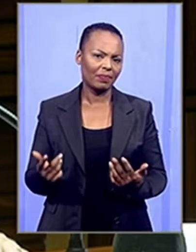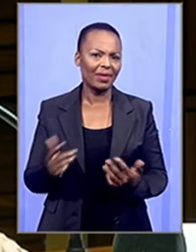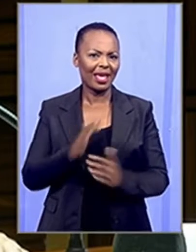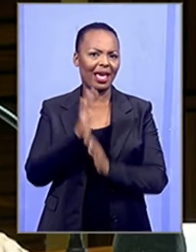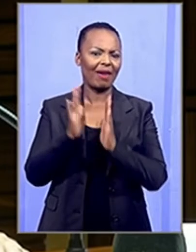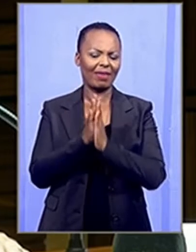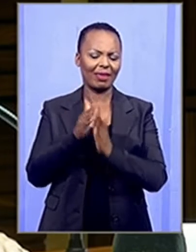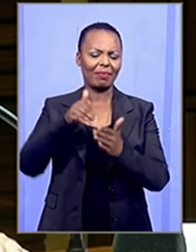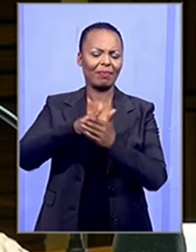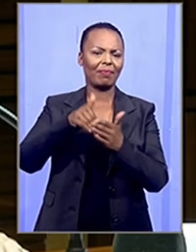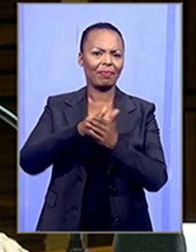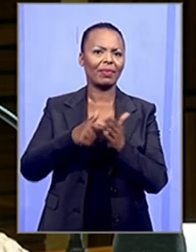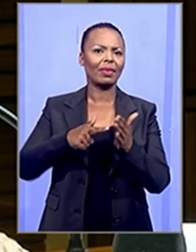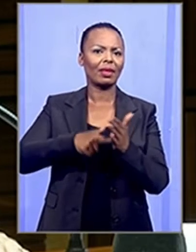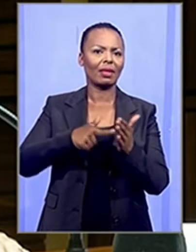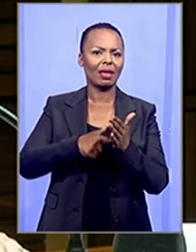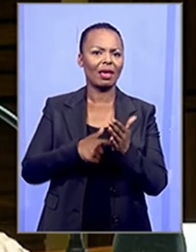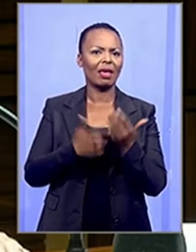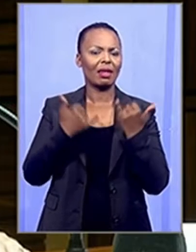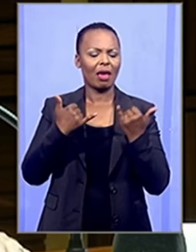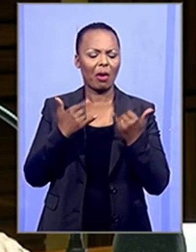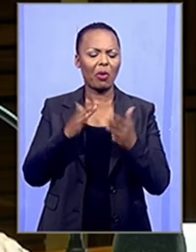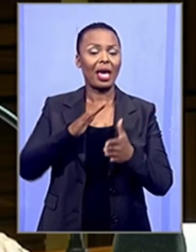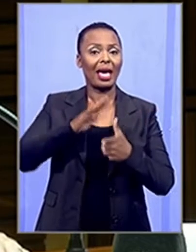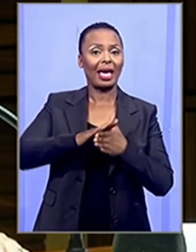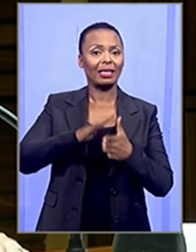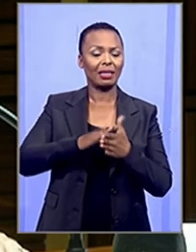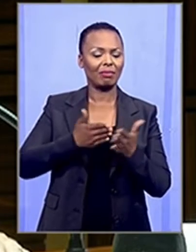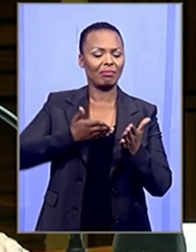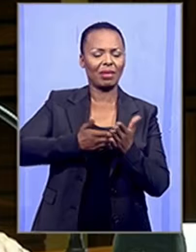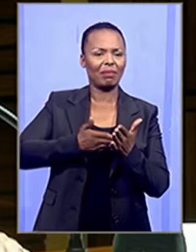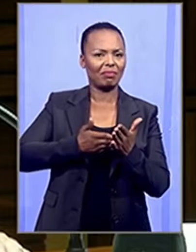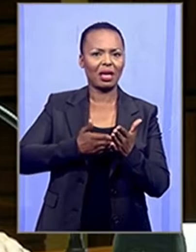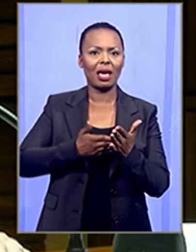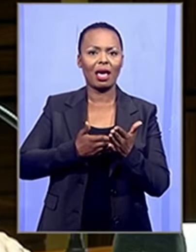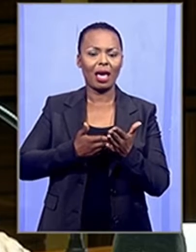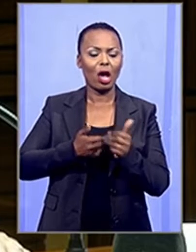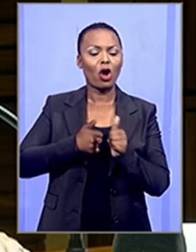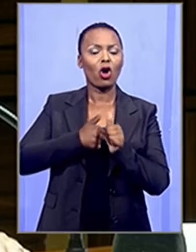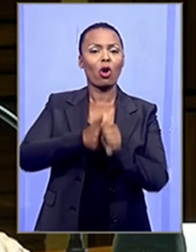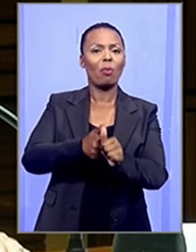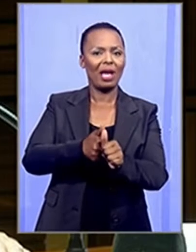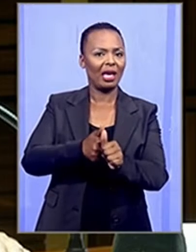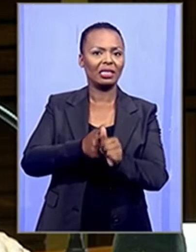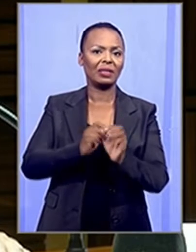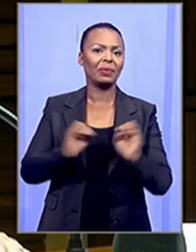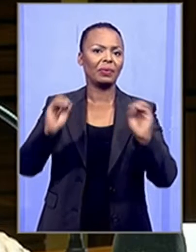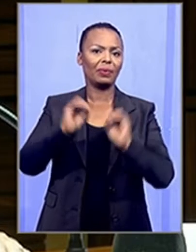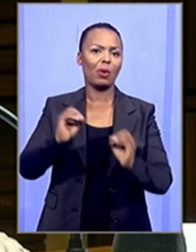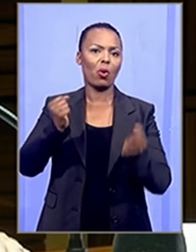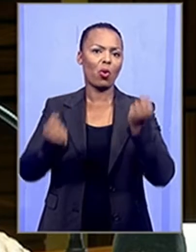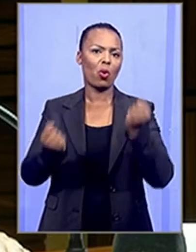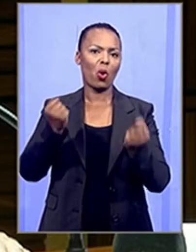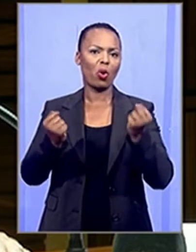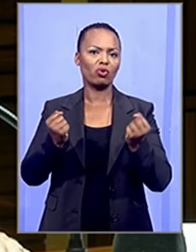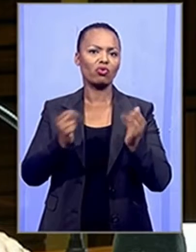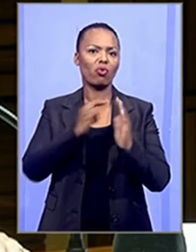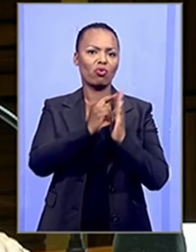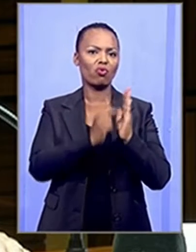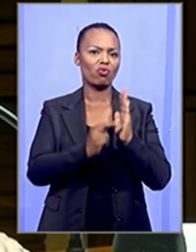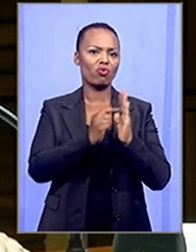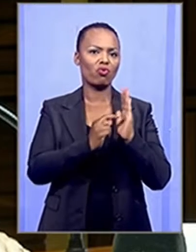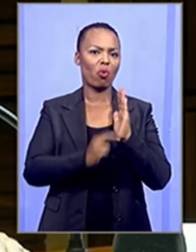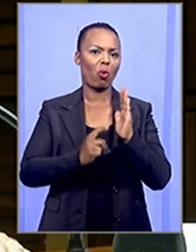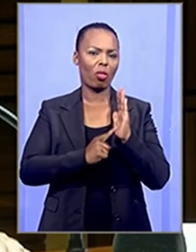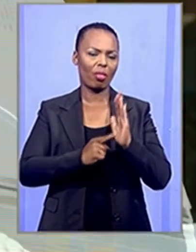For these reasons, I find that there was non-compliance with this court's practice directives. Badira kopo